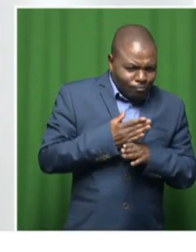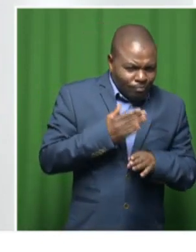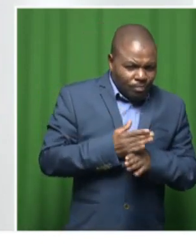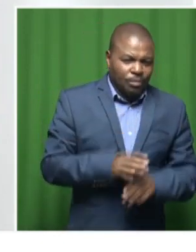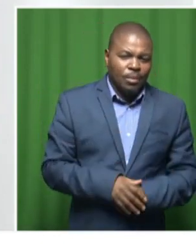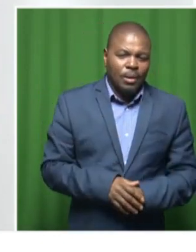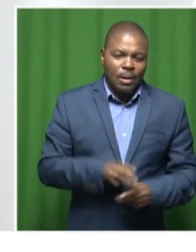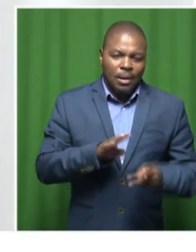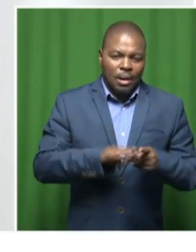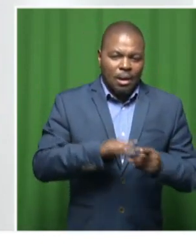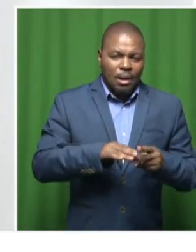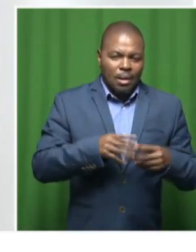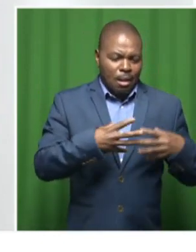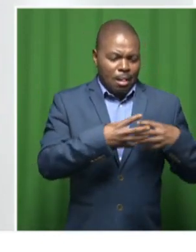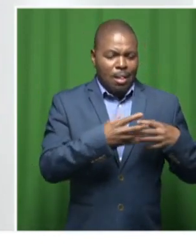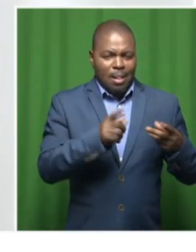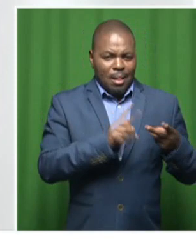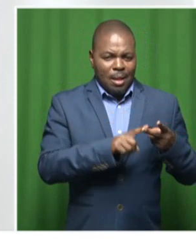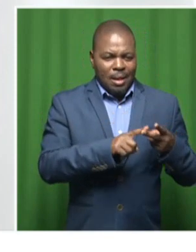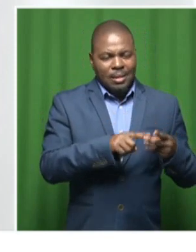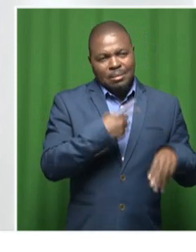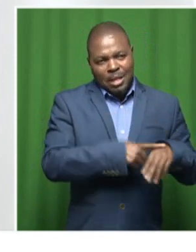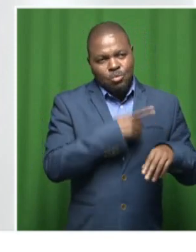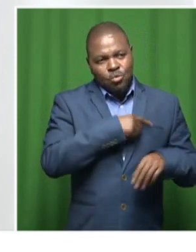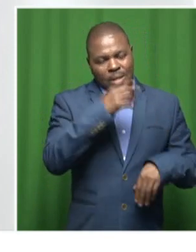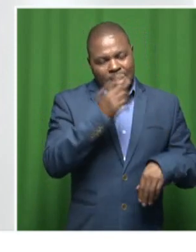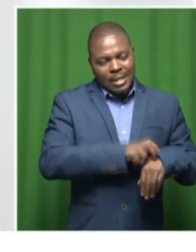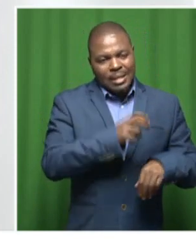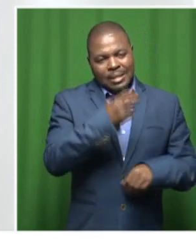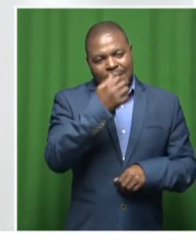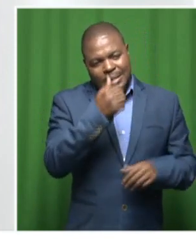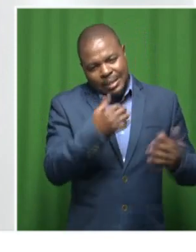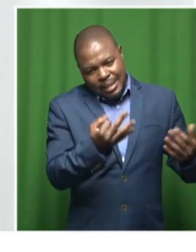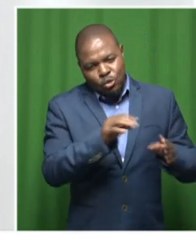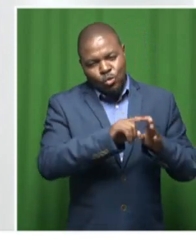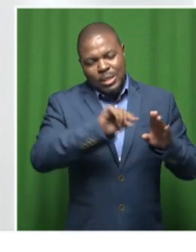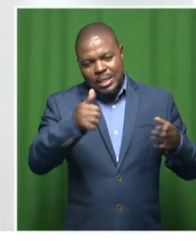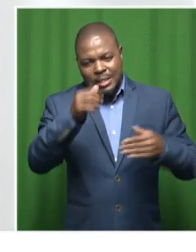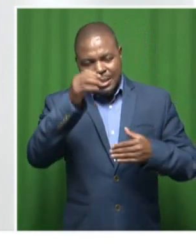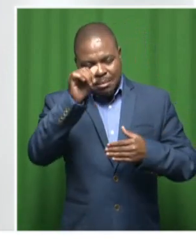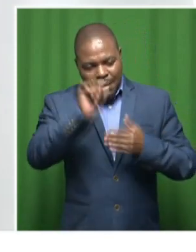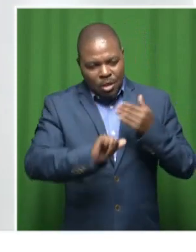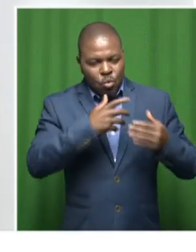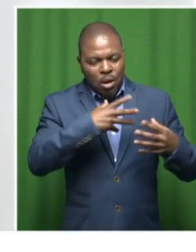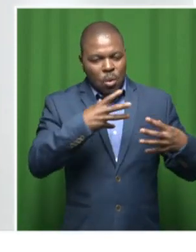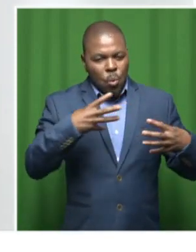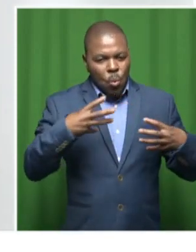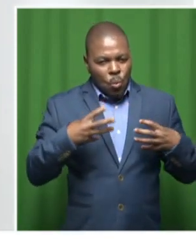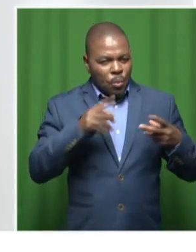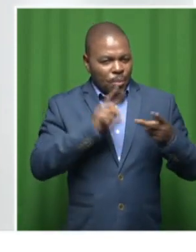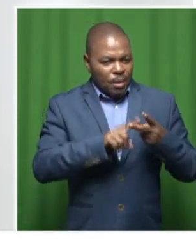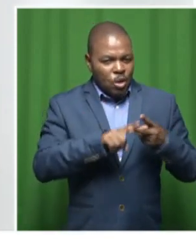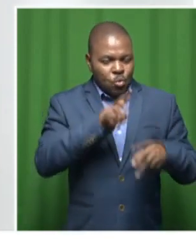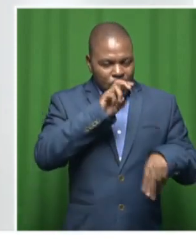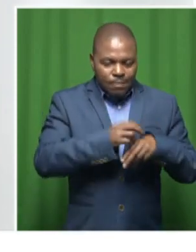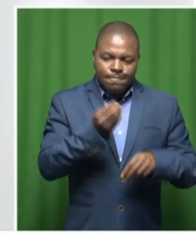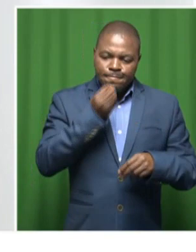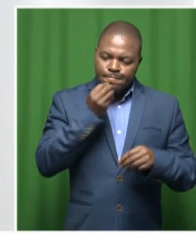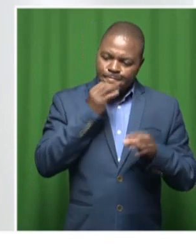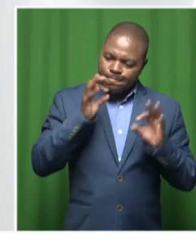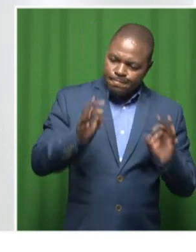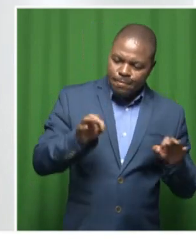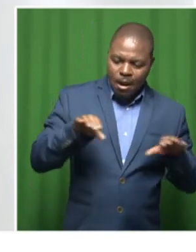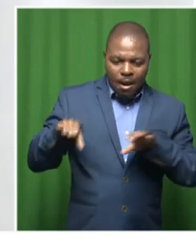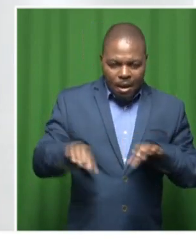like liposuction, will require at least 3 to 6 months of sweating to decrease. They also have to have you on a reasonable diet and exercise